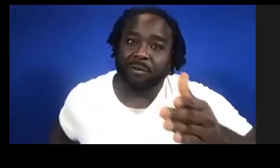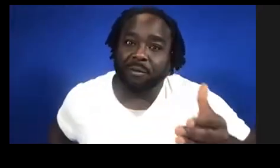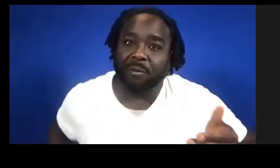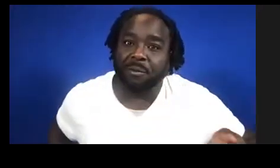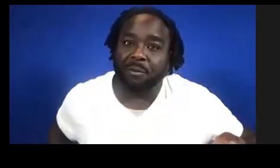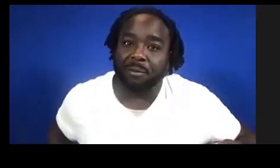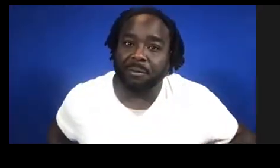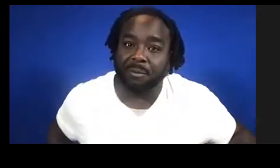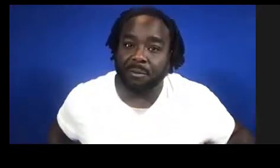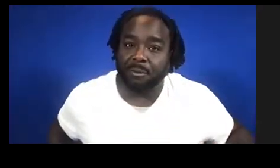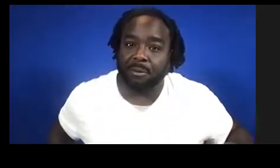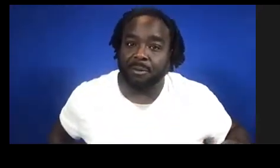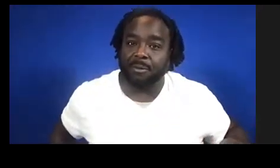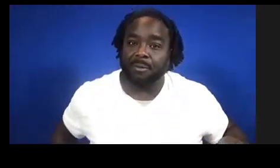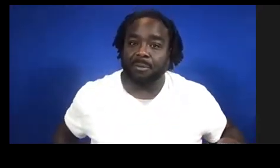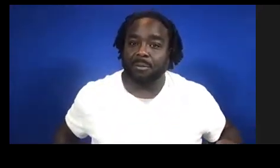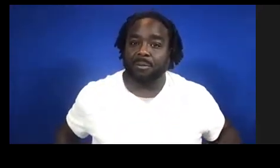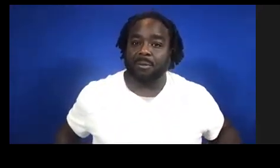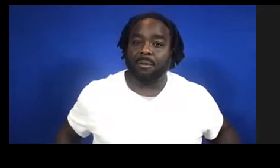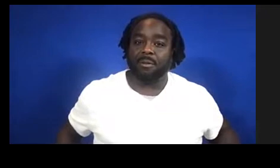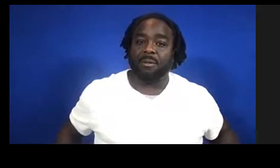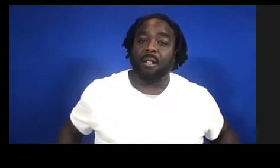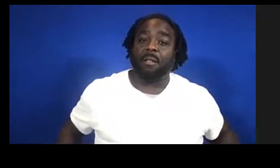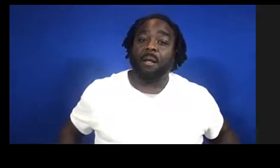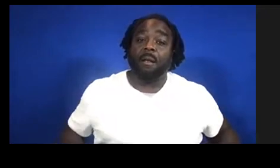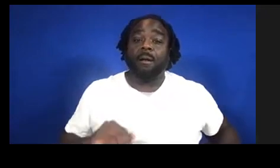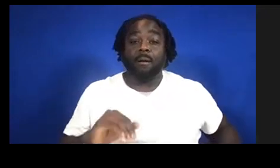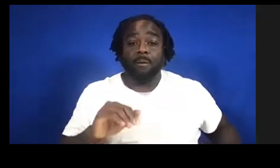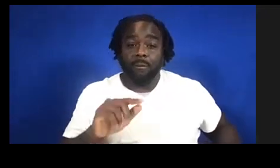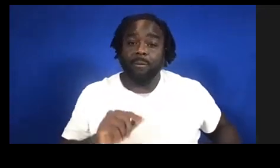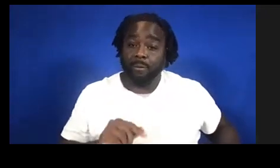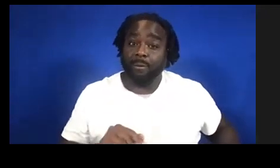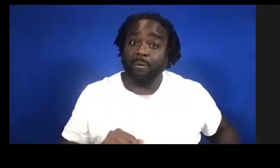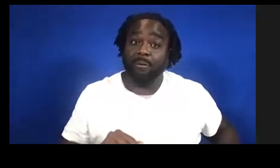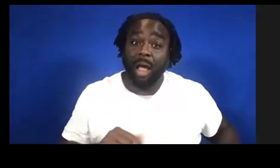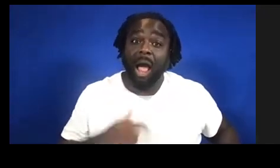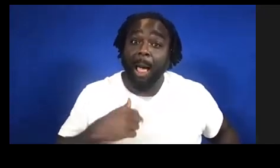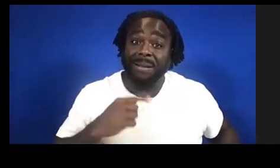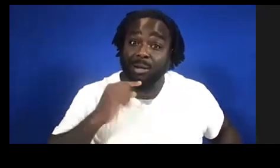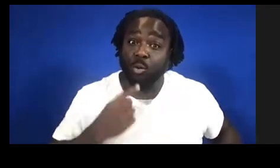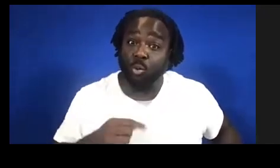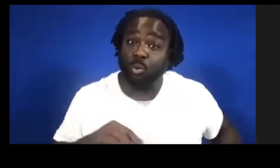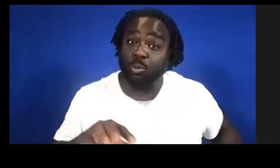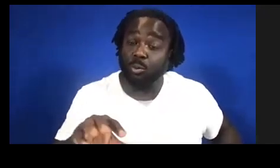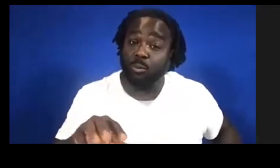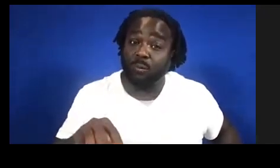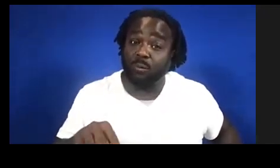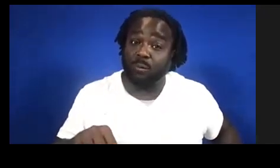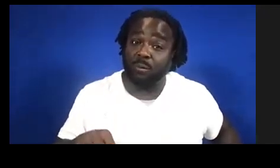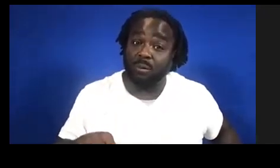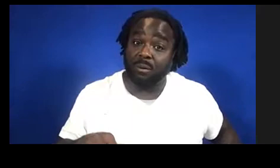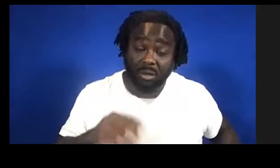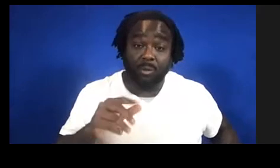It's like you gonna be stuck equivalent to like sitting there watching the Titanic, the movie, the Titanic. Y'all remember that,